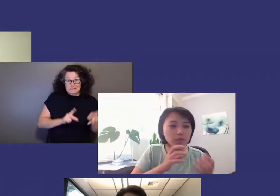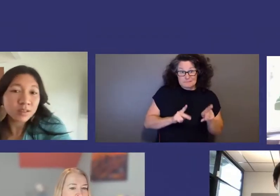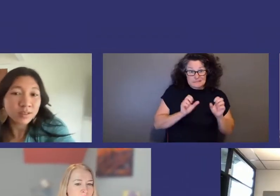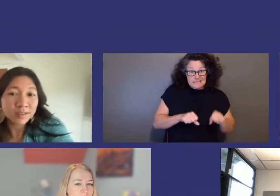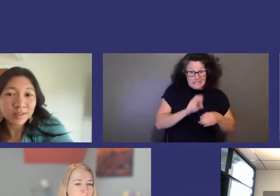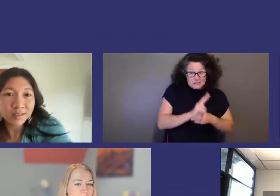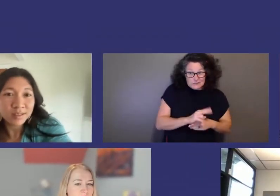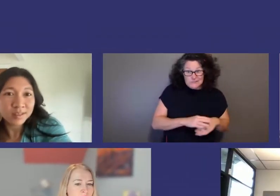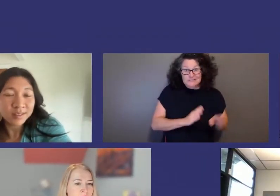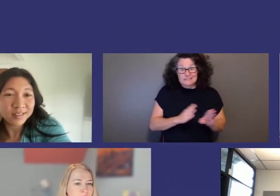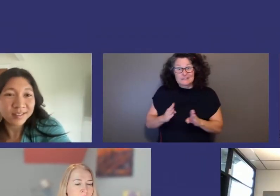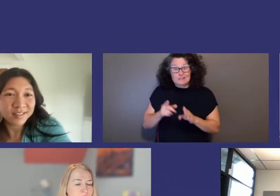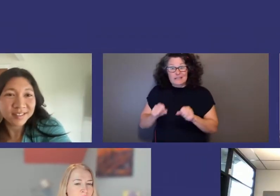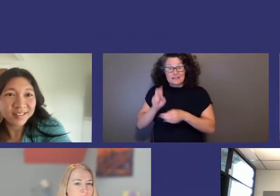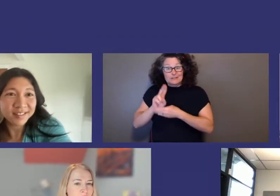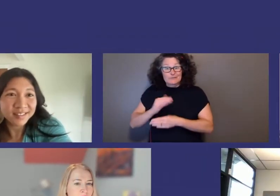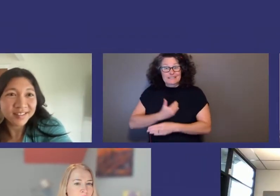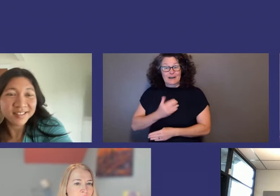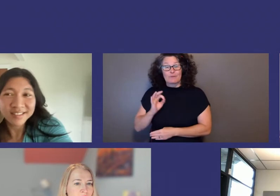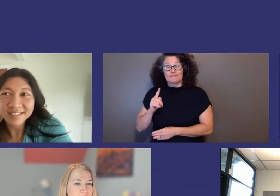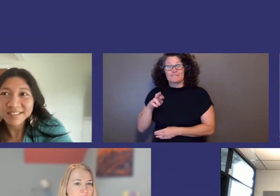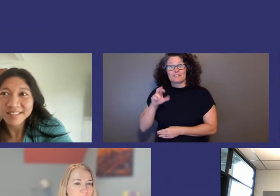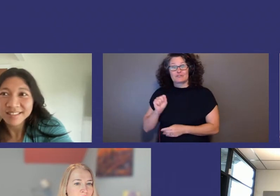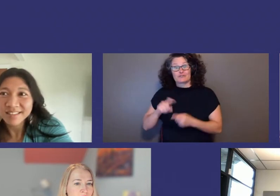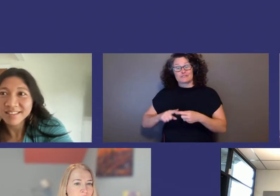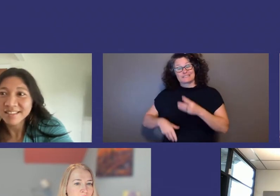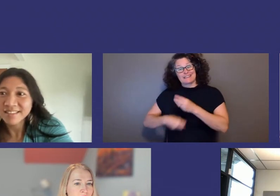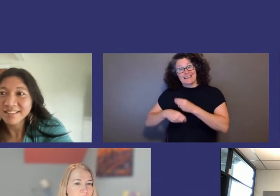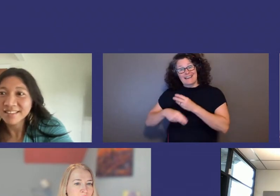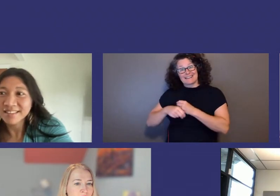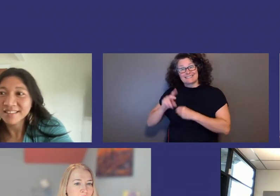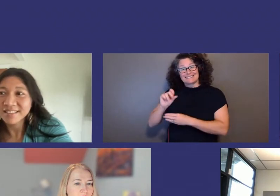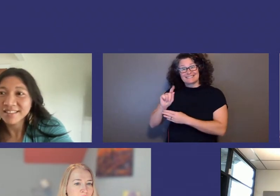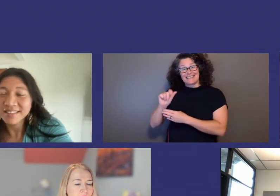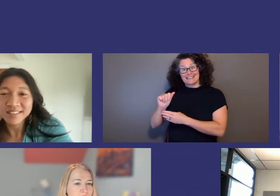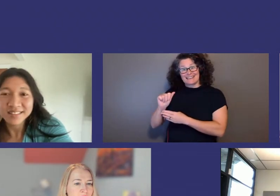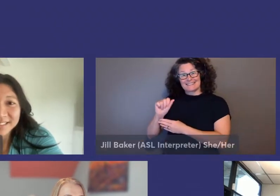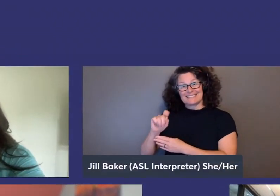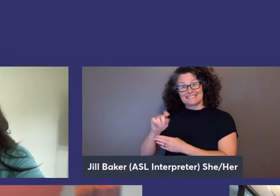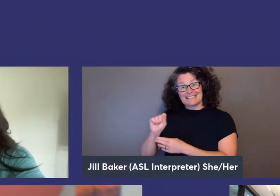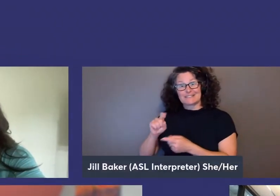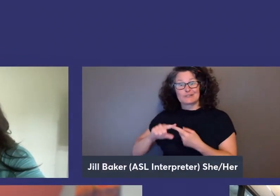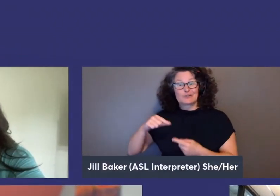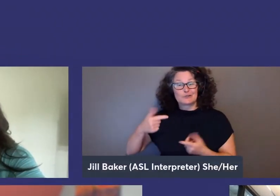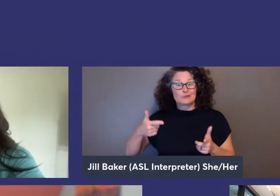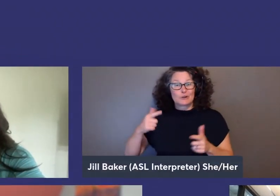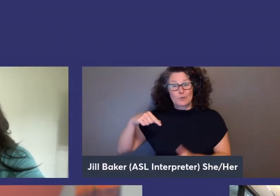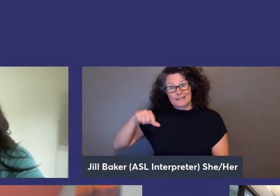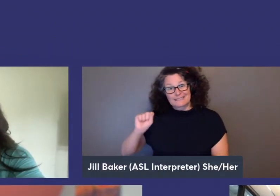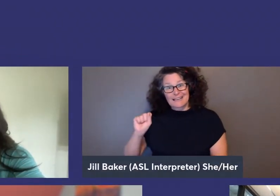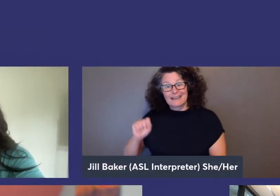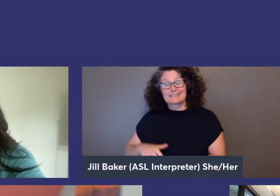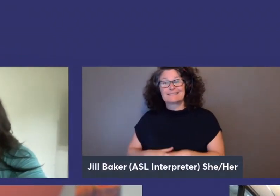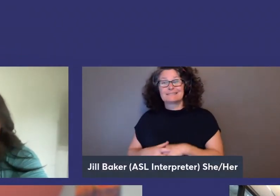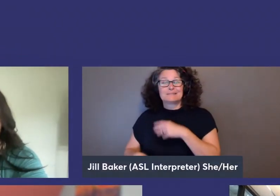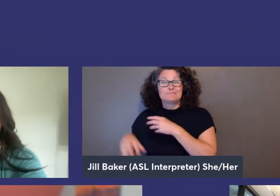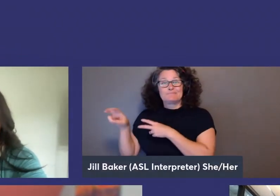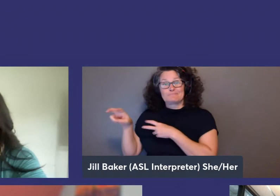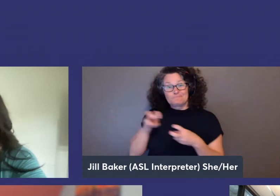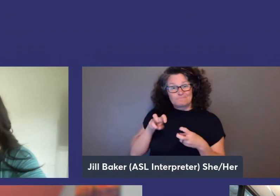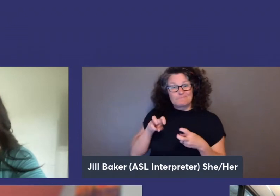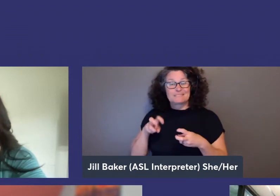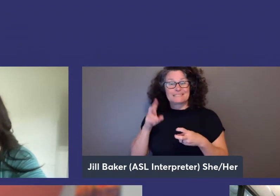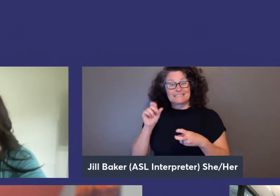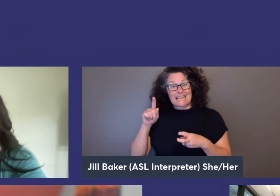you can use our features of loading data set into QuickSight, prep data over there in our QuickSight environment, and